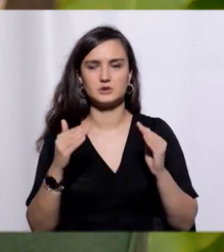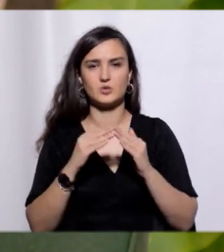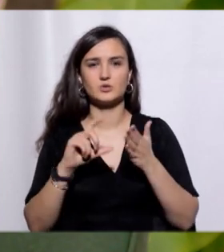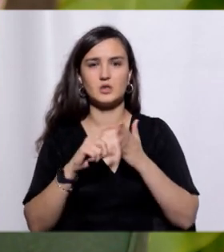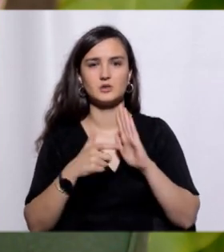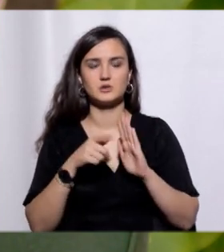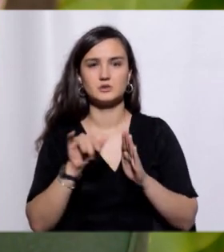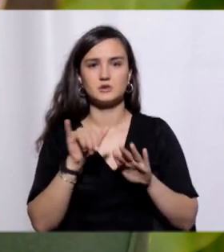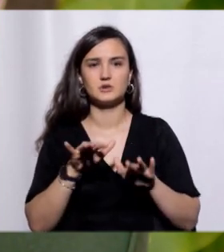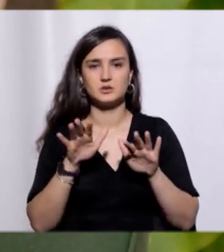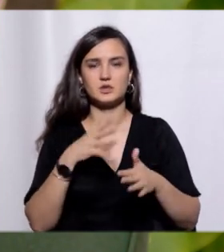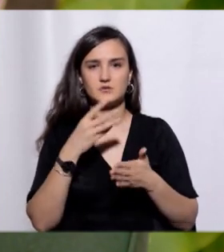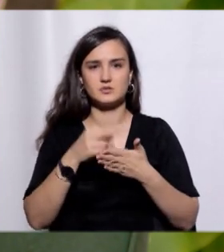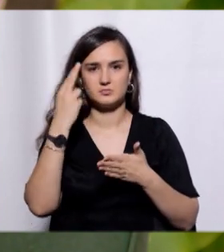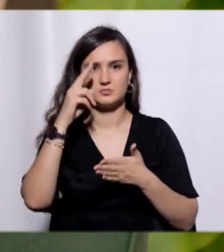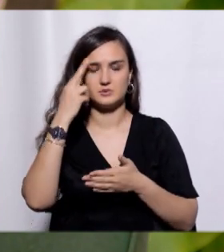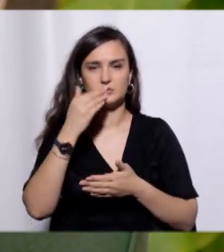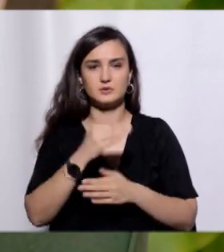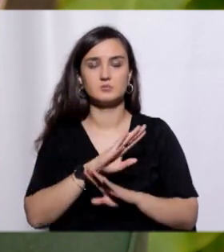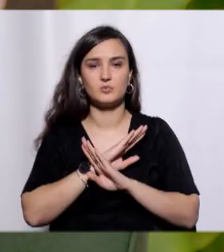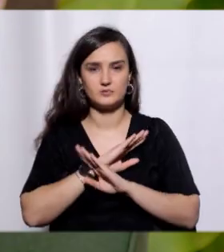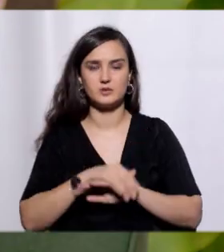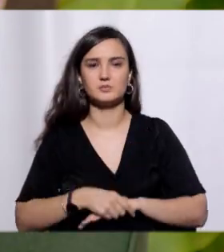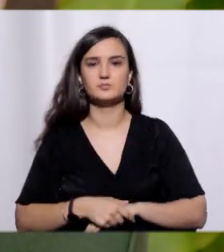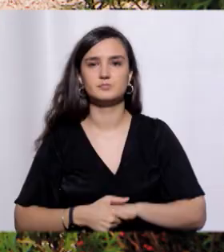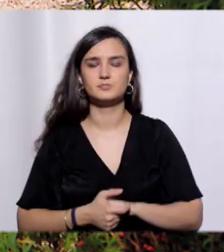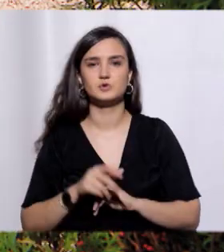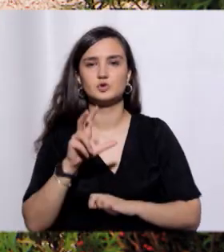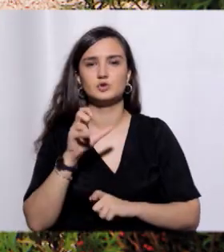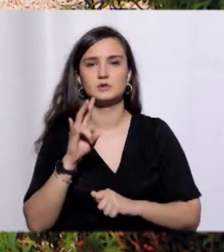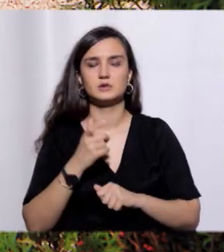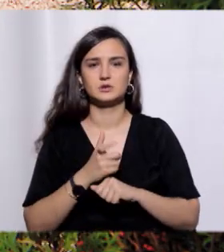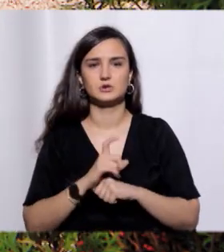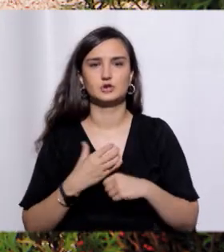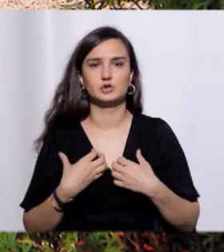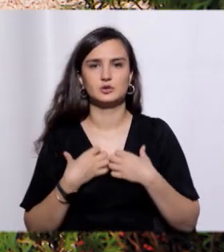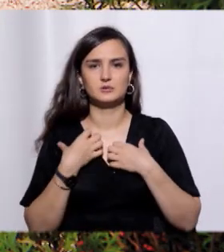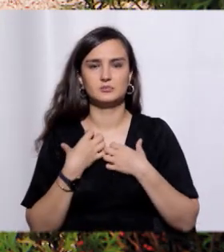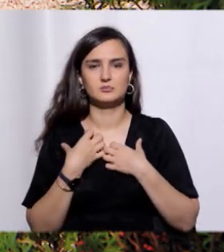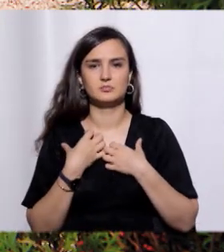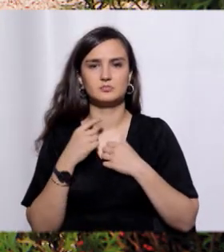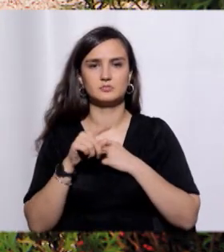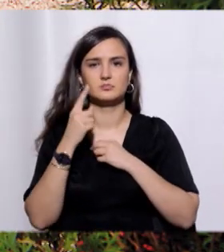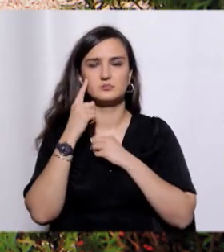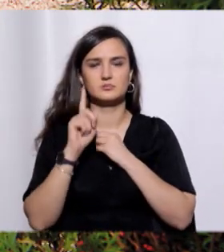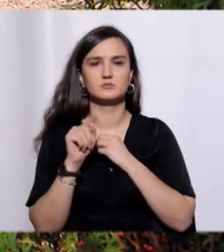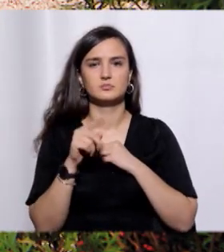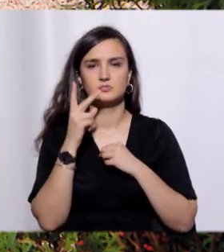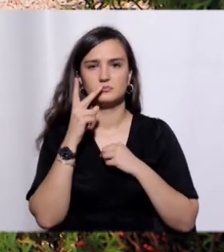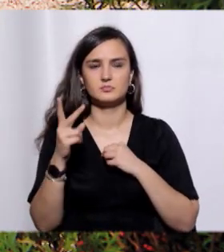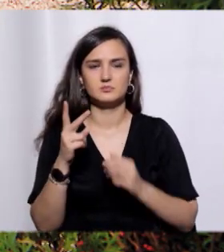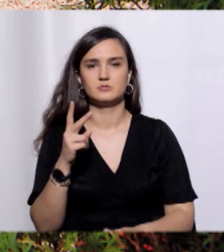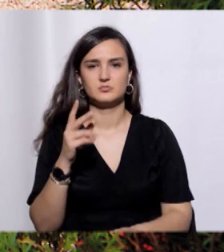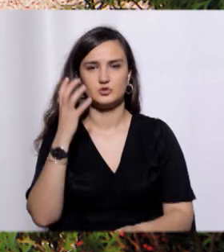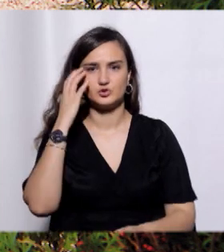where her uncle, Jane's uncle, died. So Jane is so frightened that she thinks that she saw the